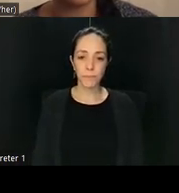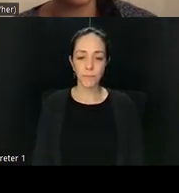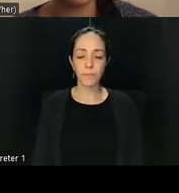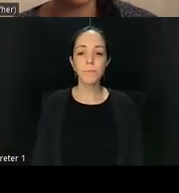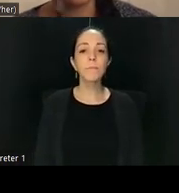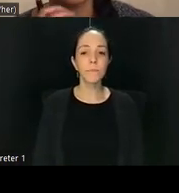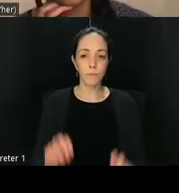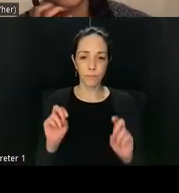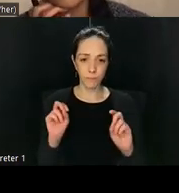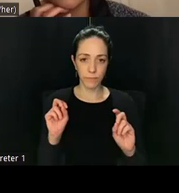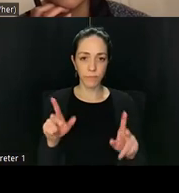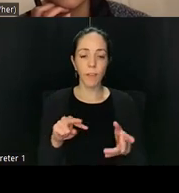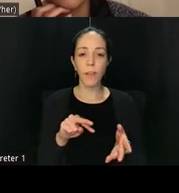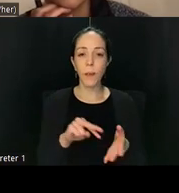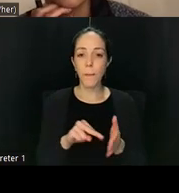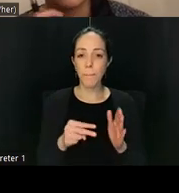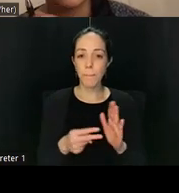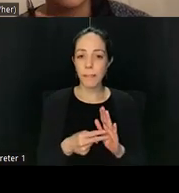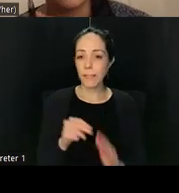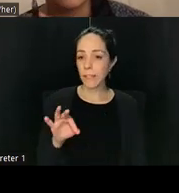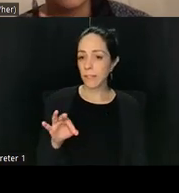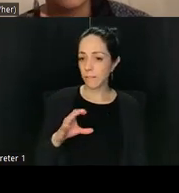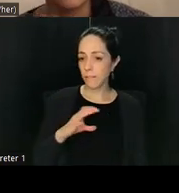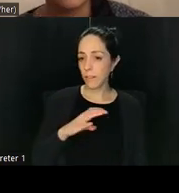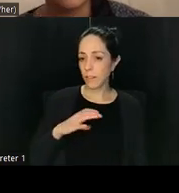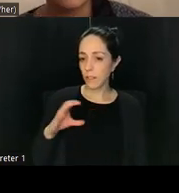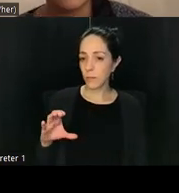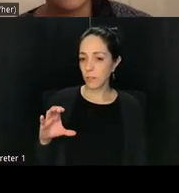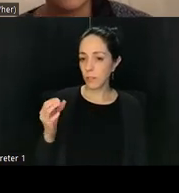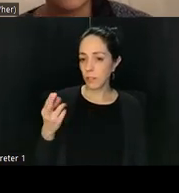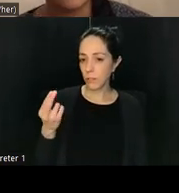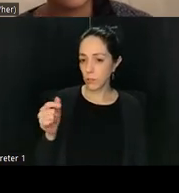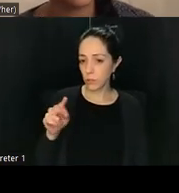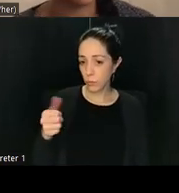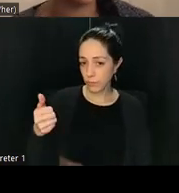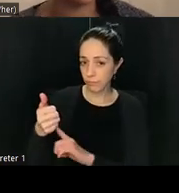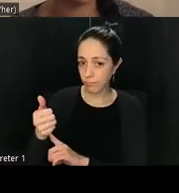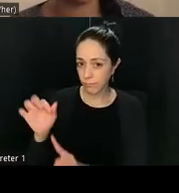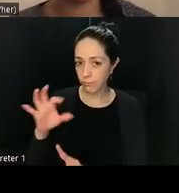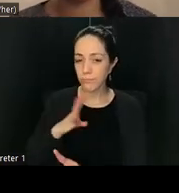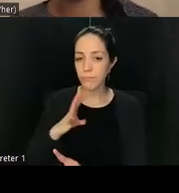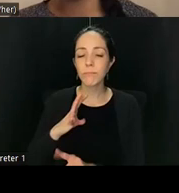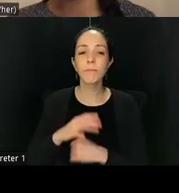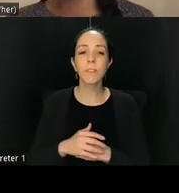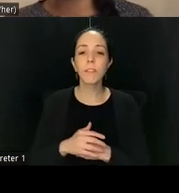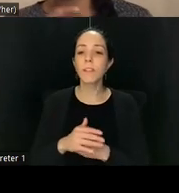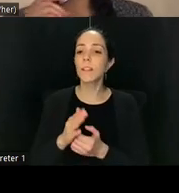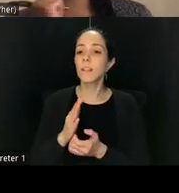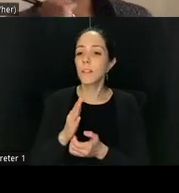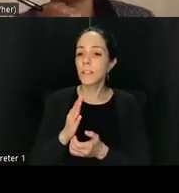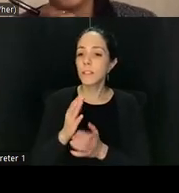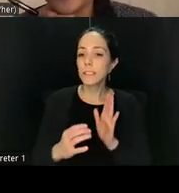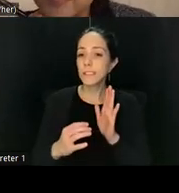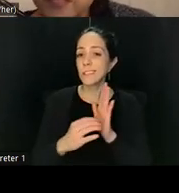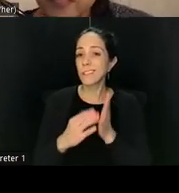Okay, so that would mean, if it's okay with Commissioner Cherie, and please say so or not, that would mean sections 7 and 8,